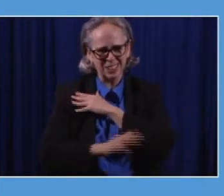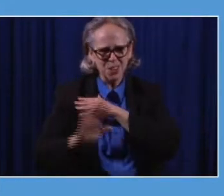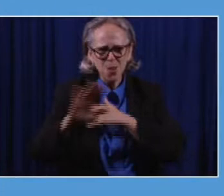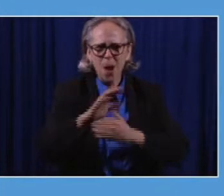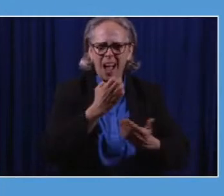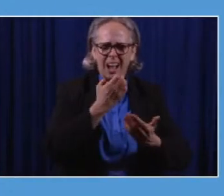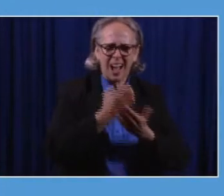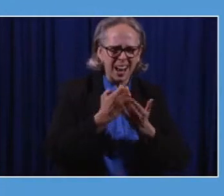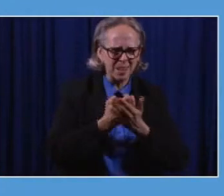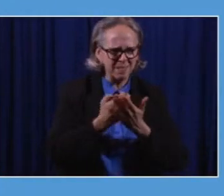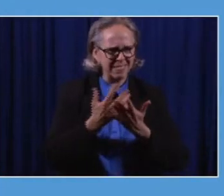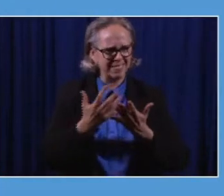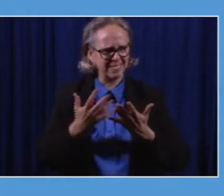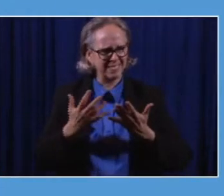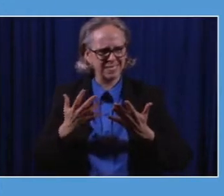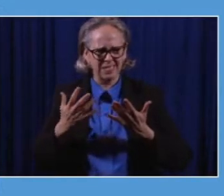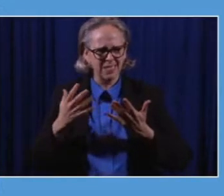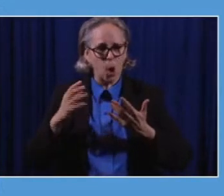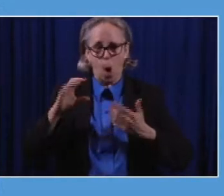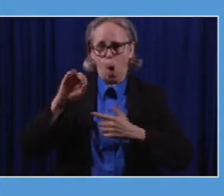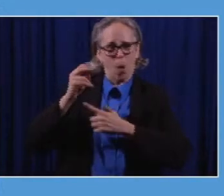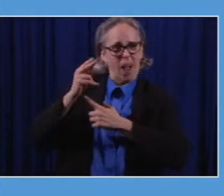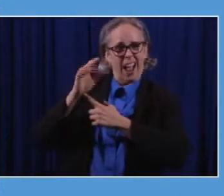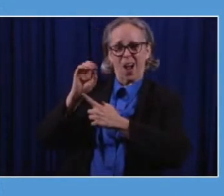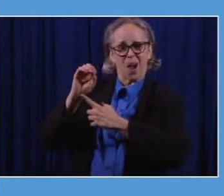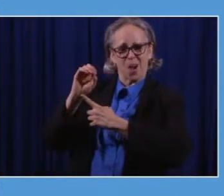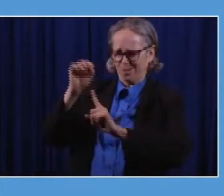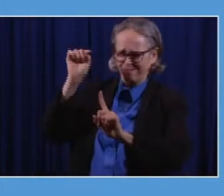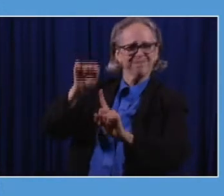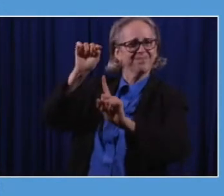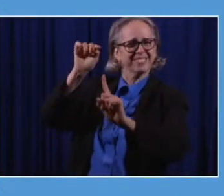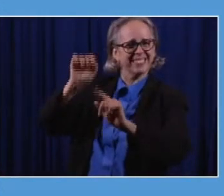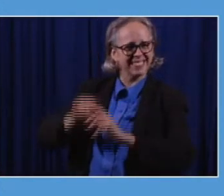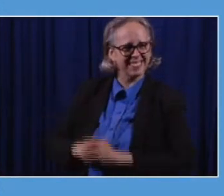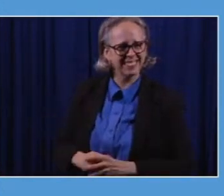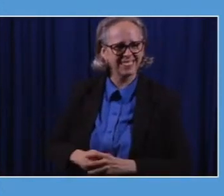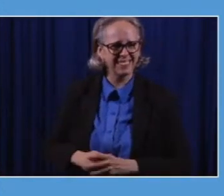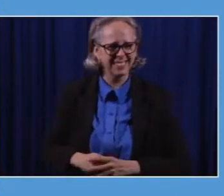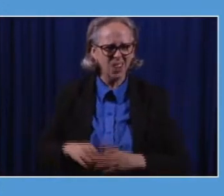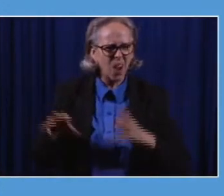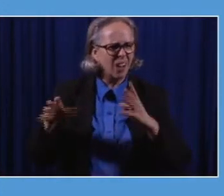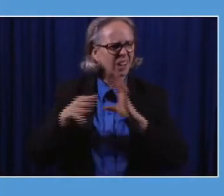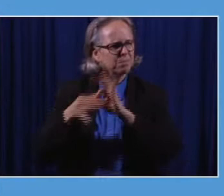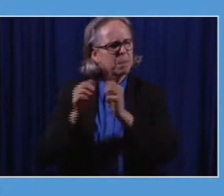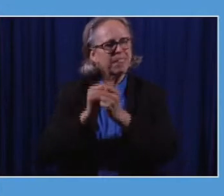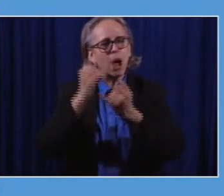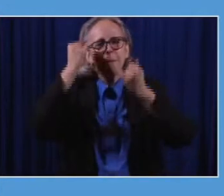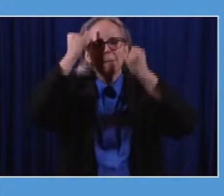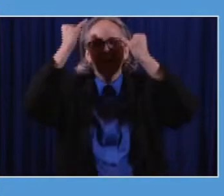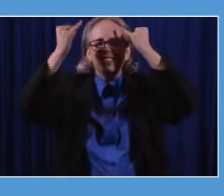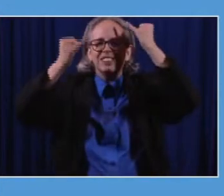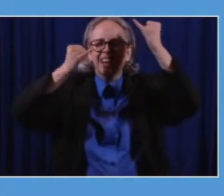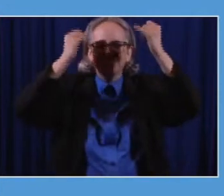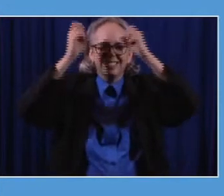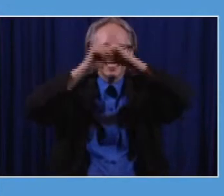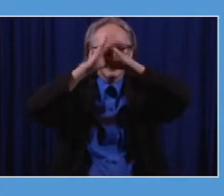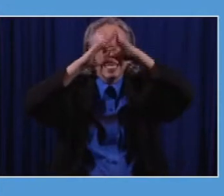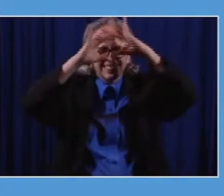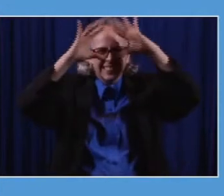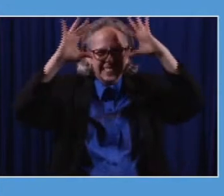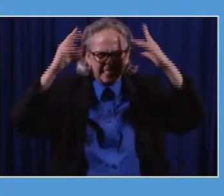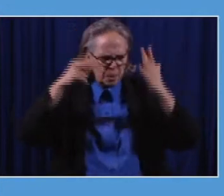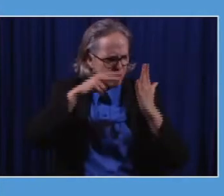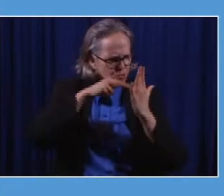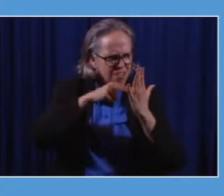to all of Ohio together. It's also about their imagination. So to see them take what they've read and then